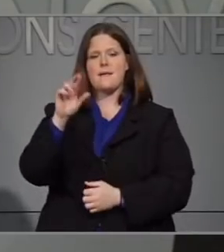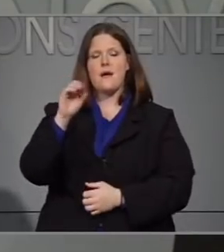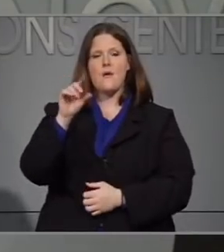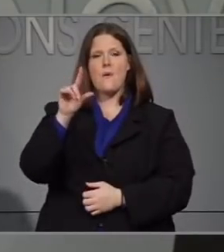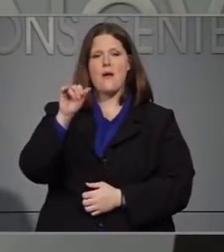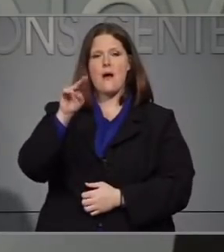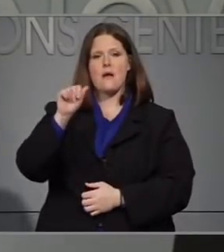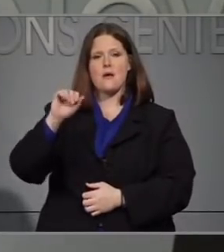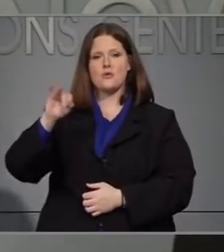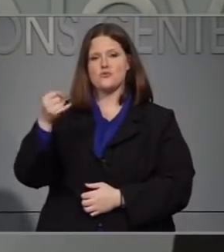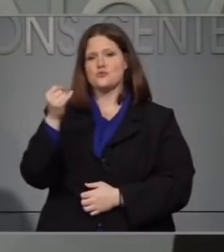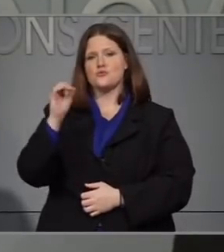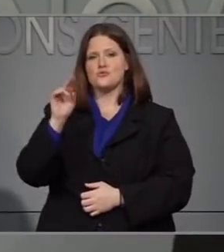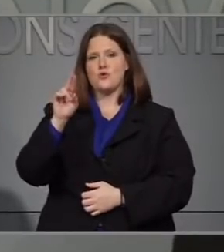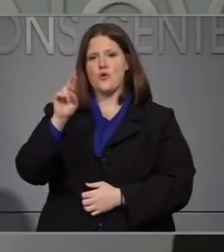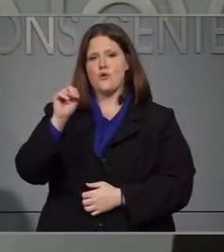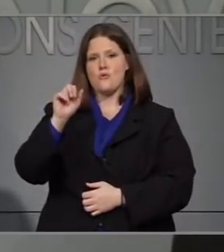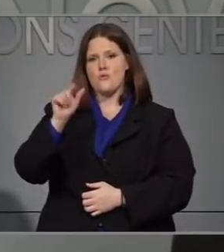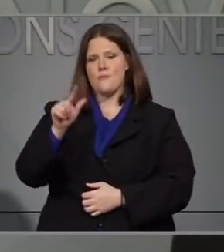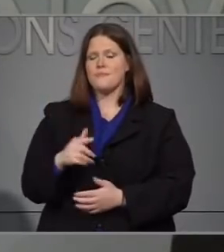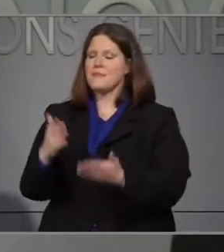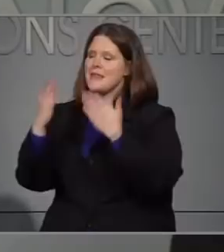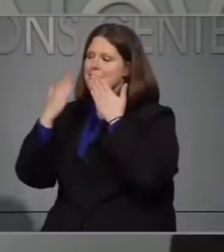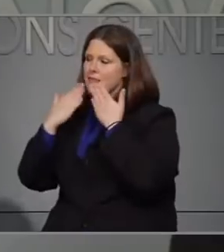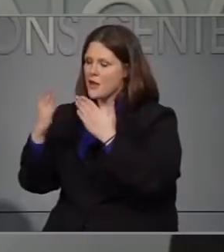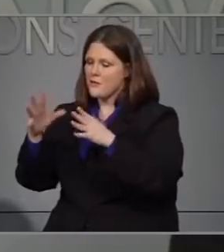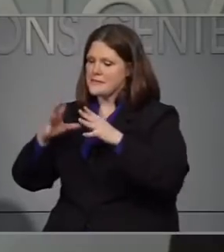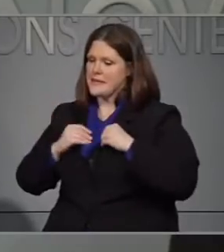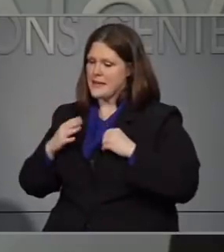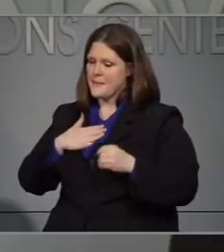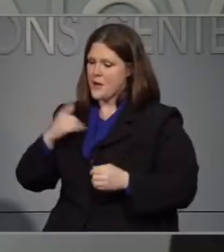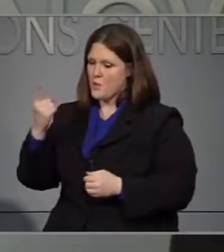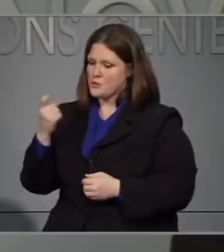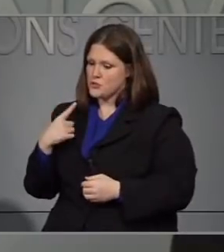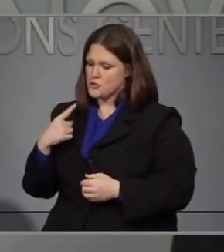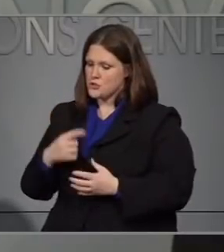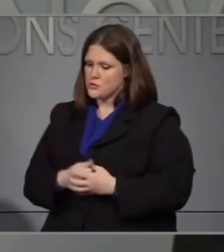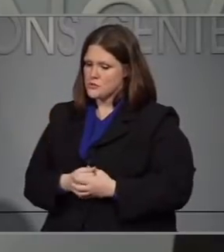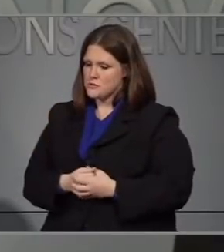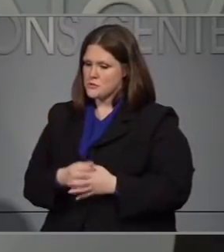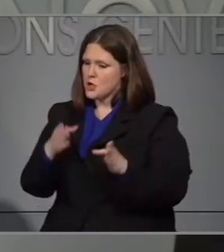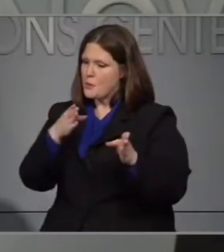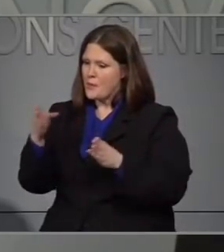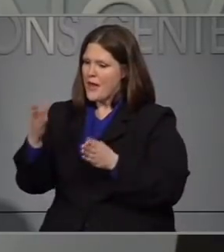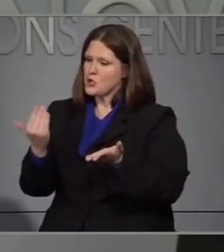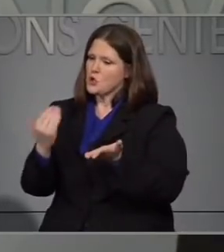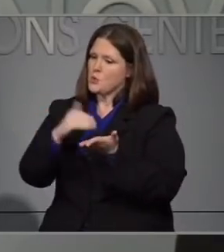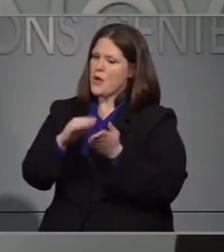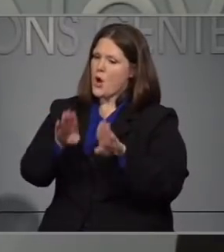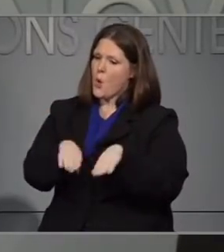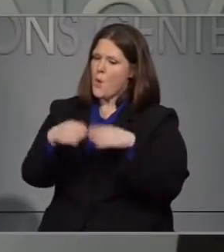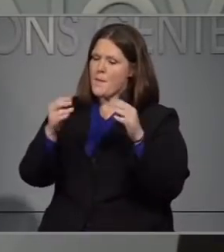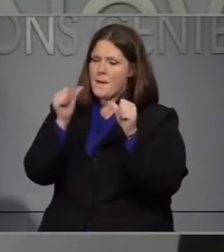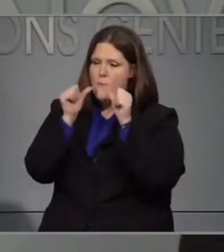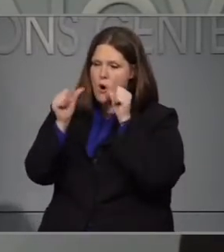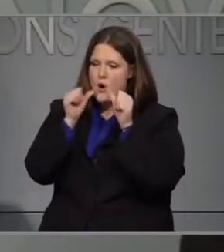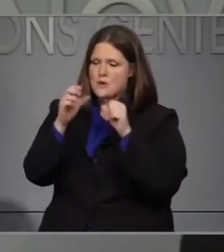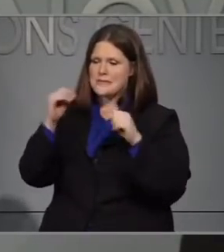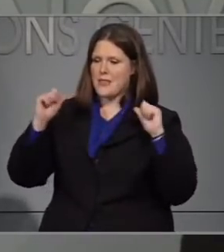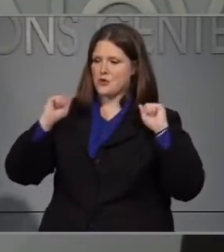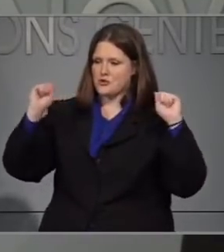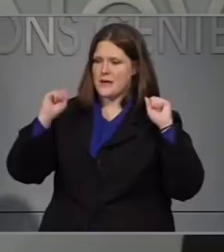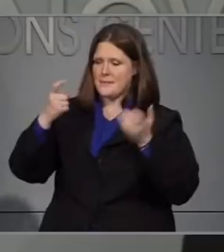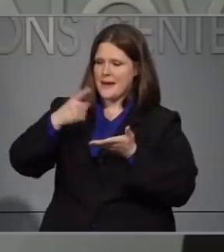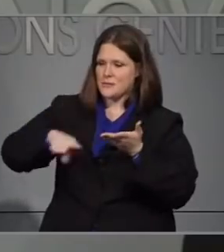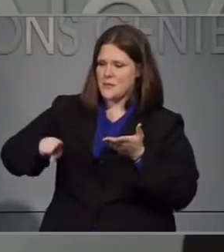Hi, thank you so much for taking my question. I wanted to ask if you are planning to reopen bars and gyms next week.